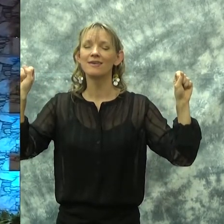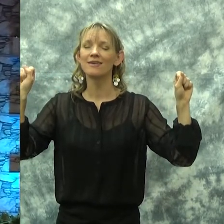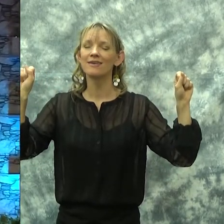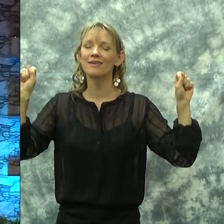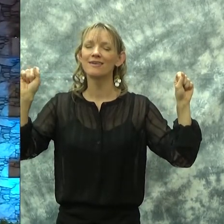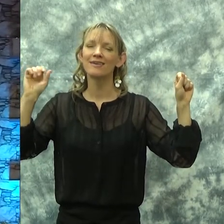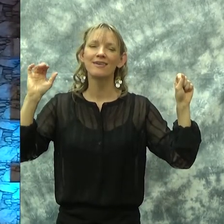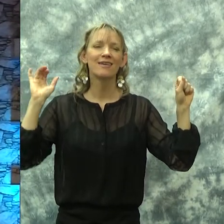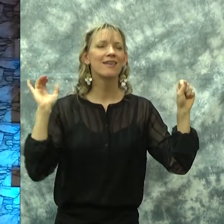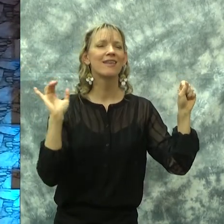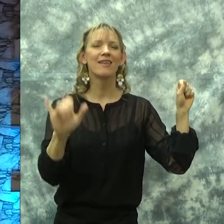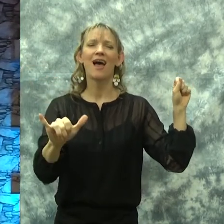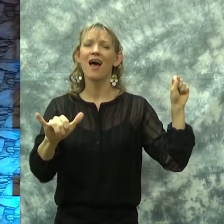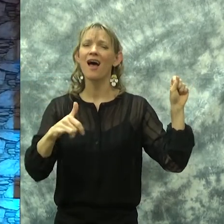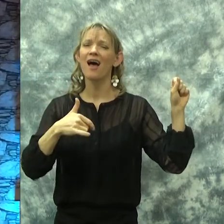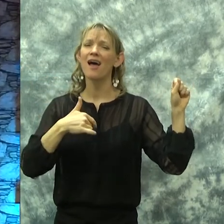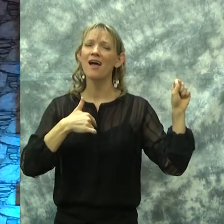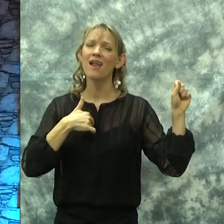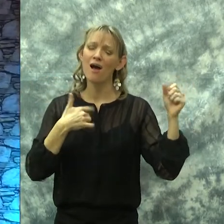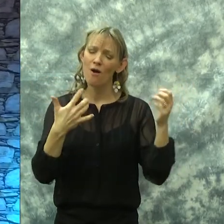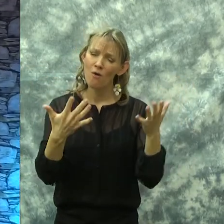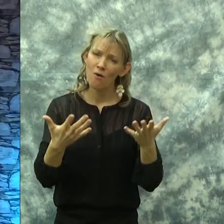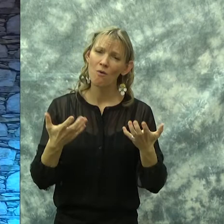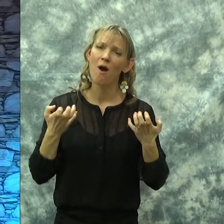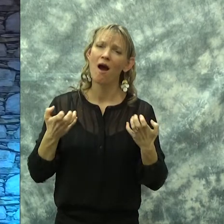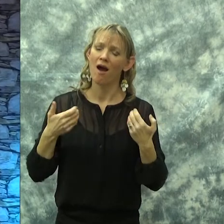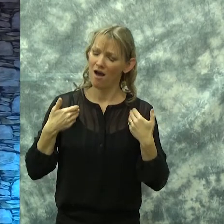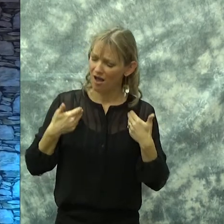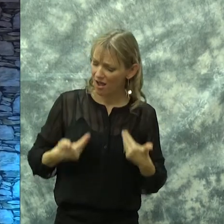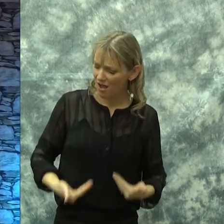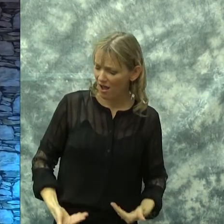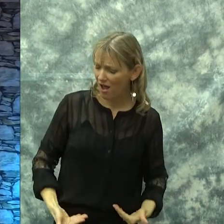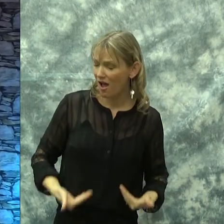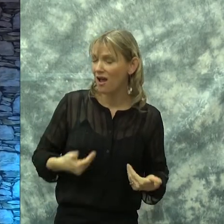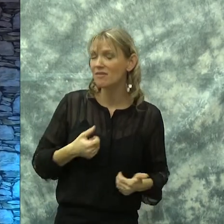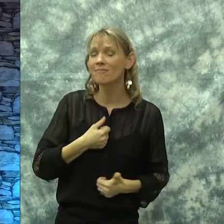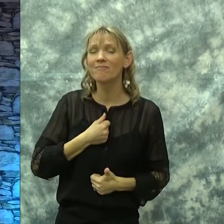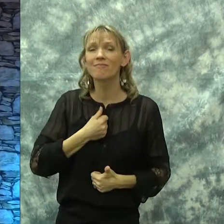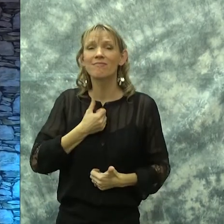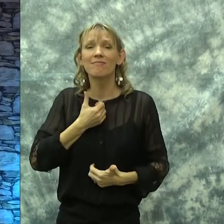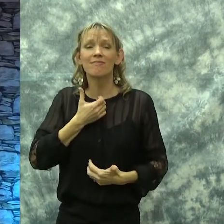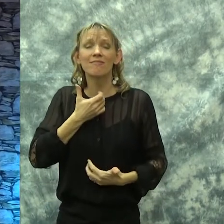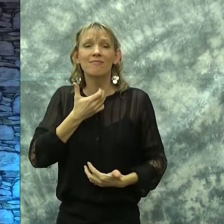Oh, that's how I want to be.